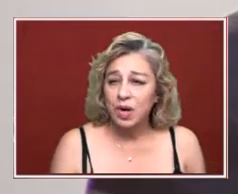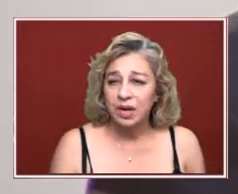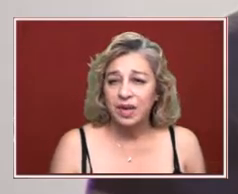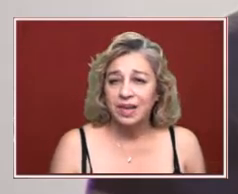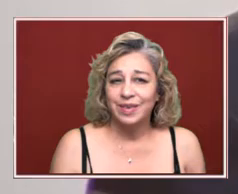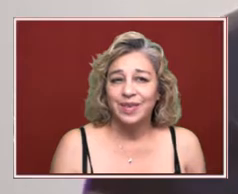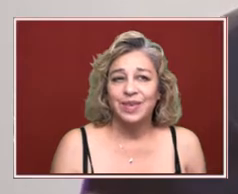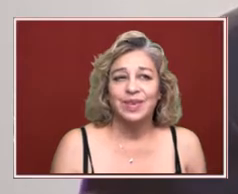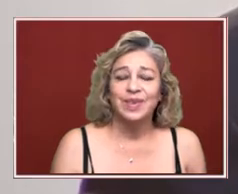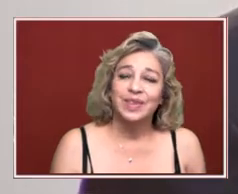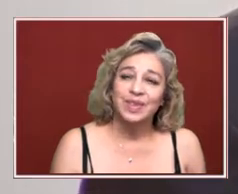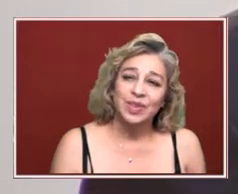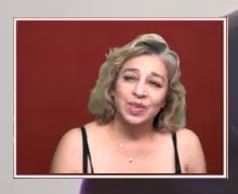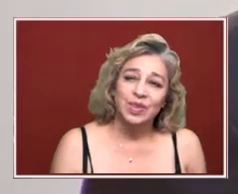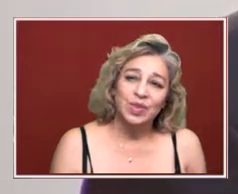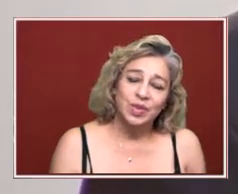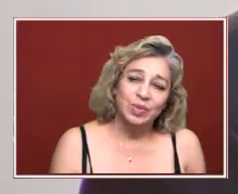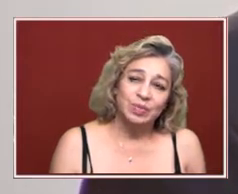field work.